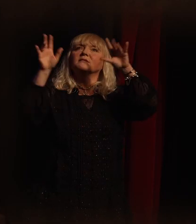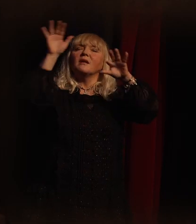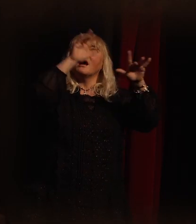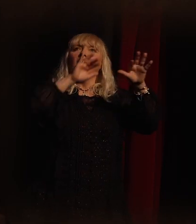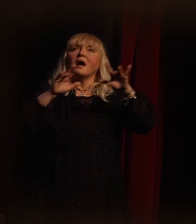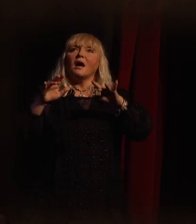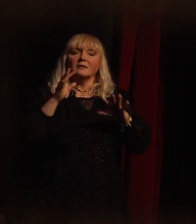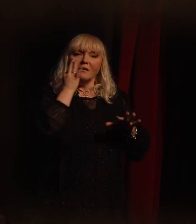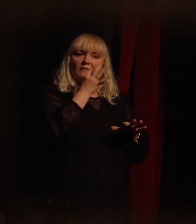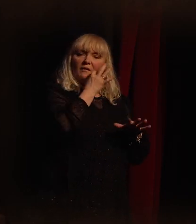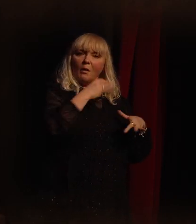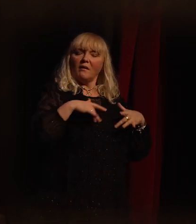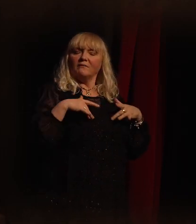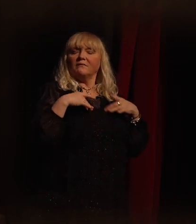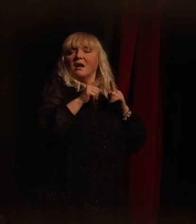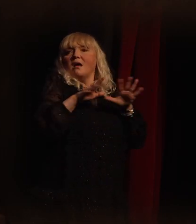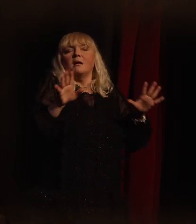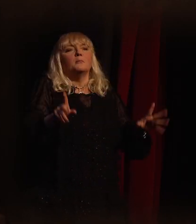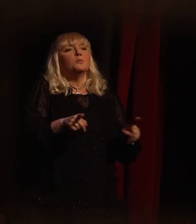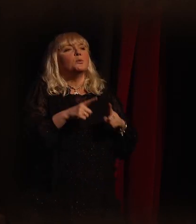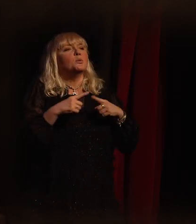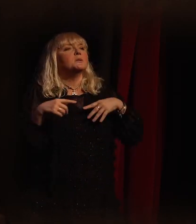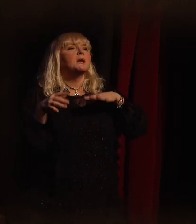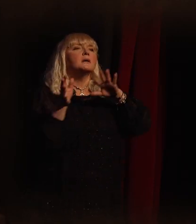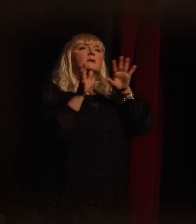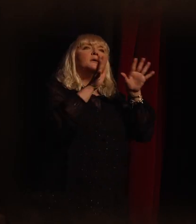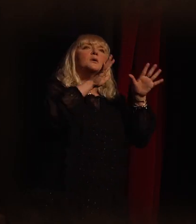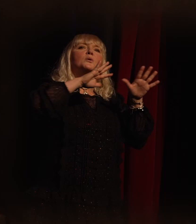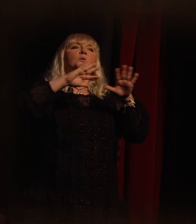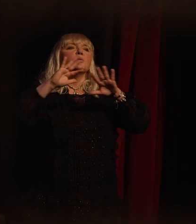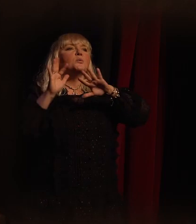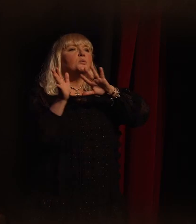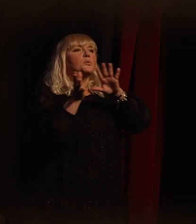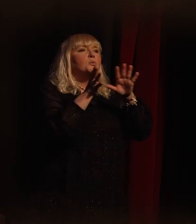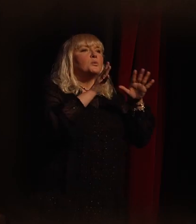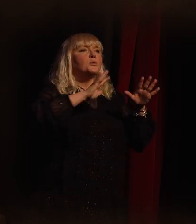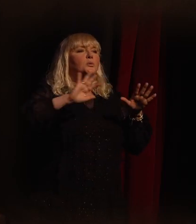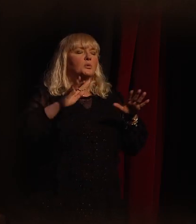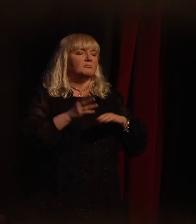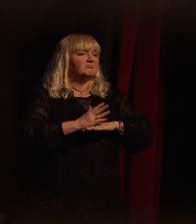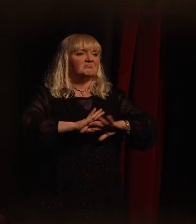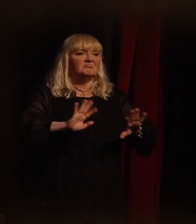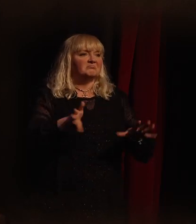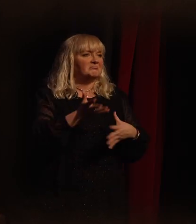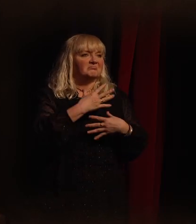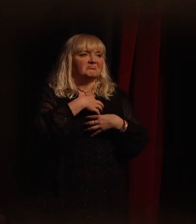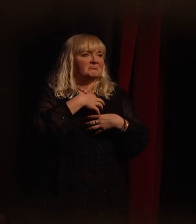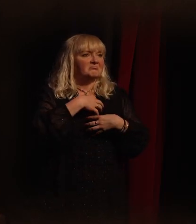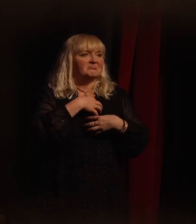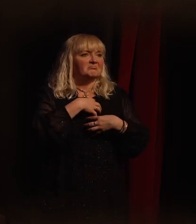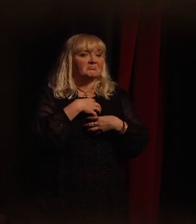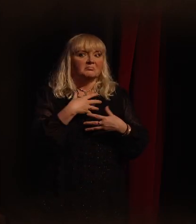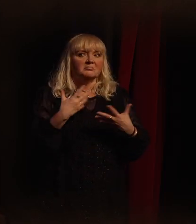host, surrendering the last, nor even of defeat aware when cancelled by the